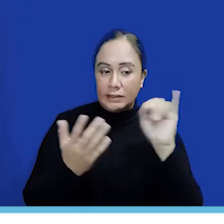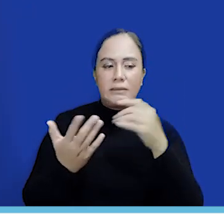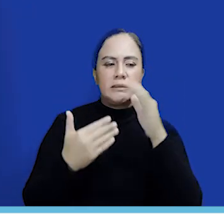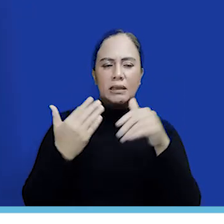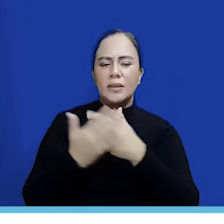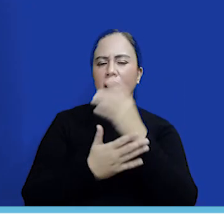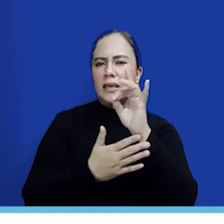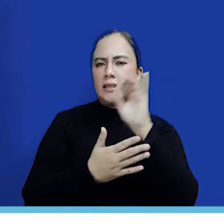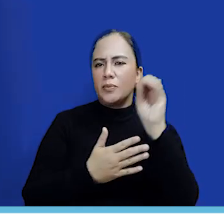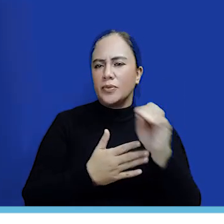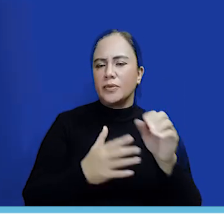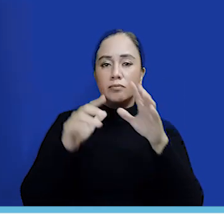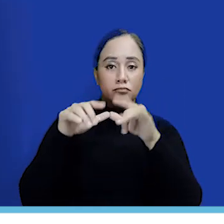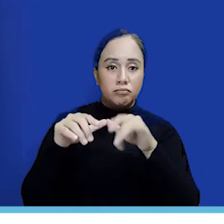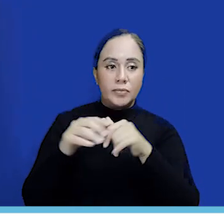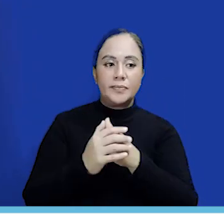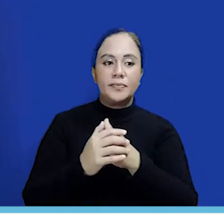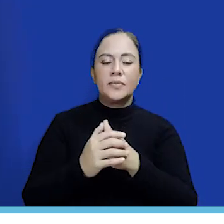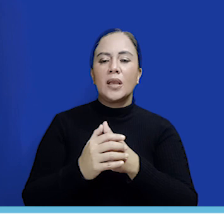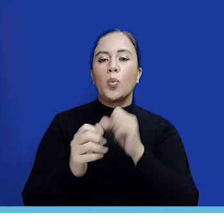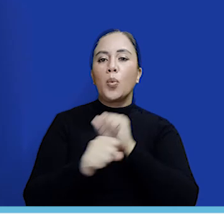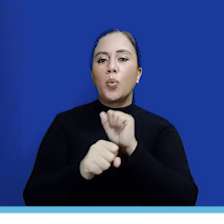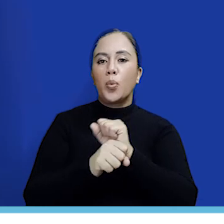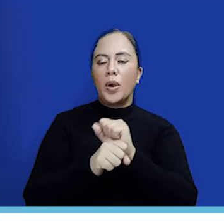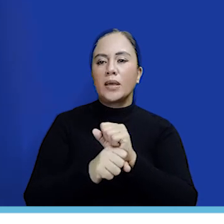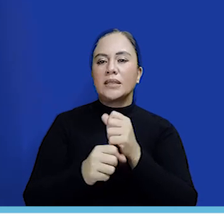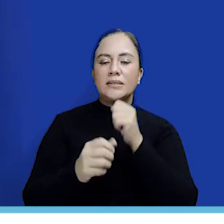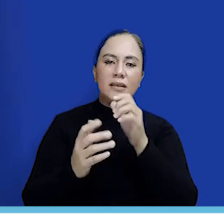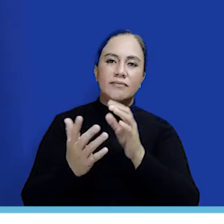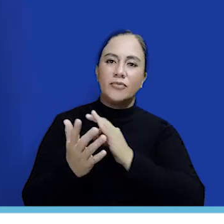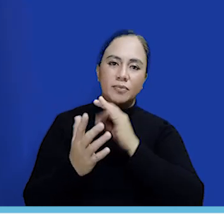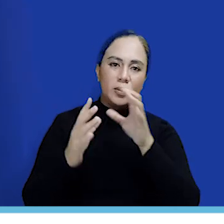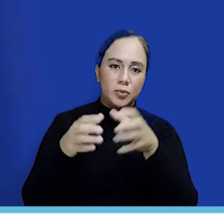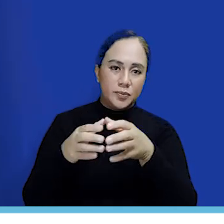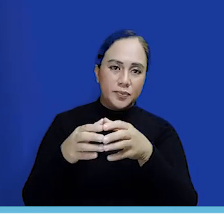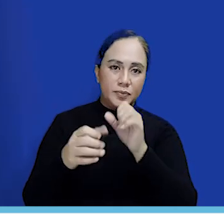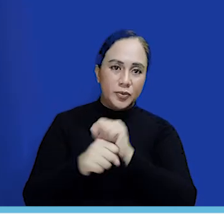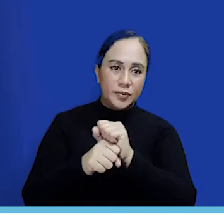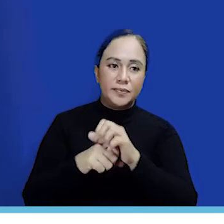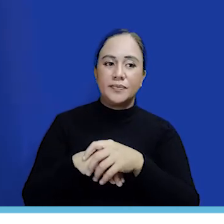study, 80% of people with disabilities work in the informal sector.